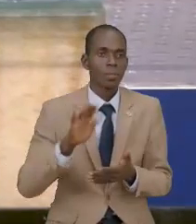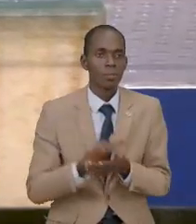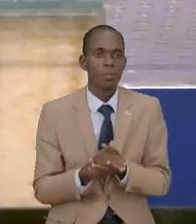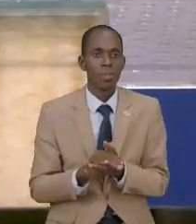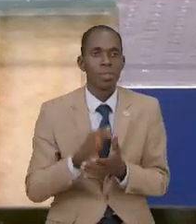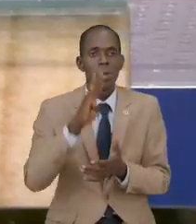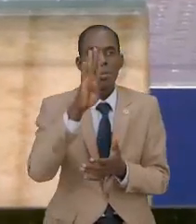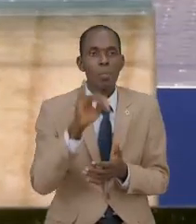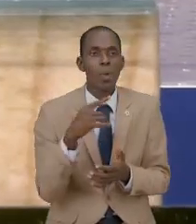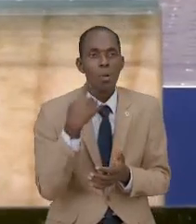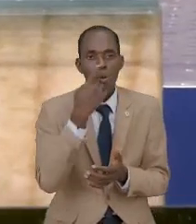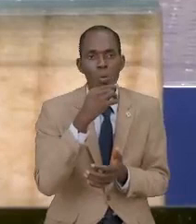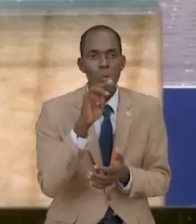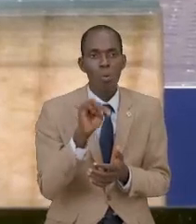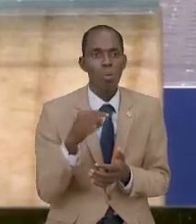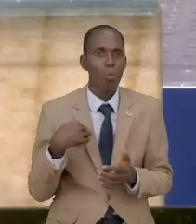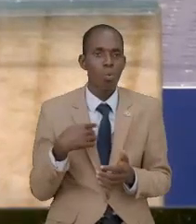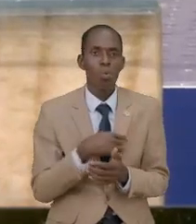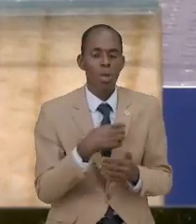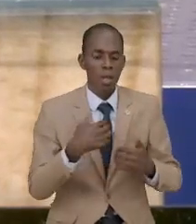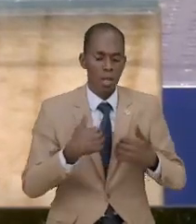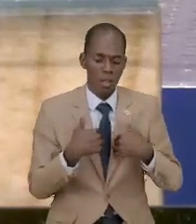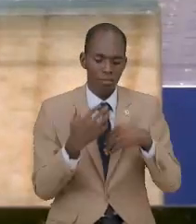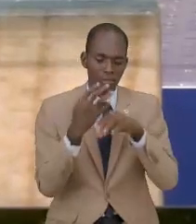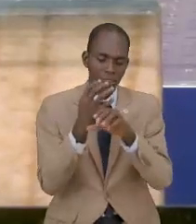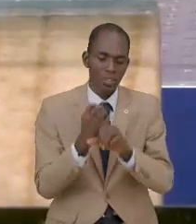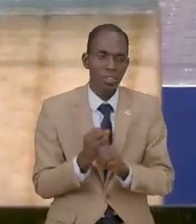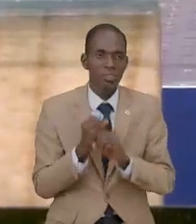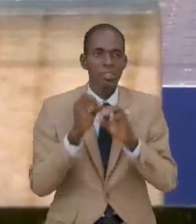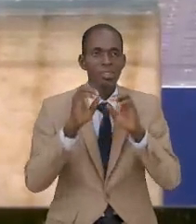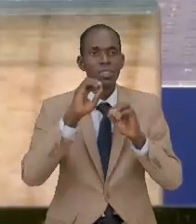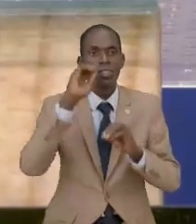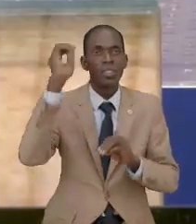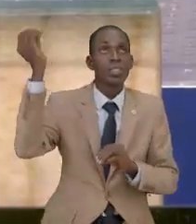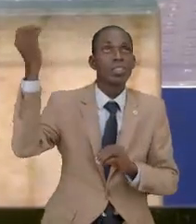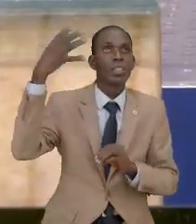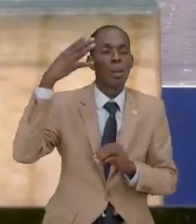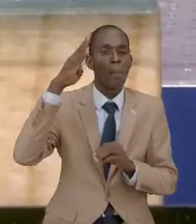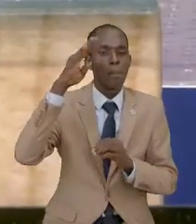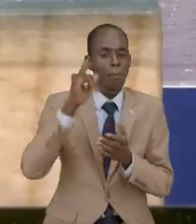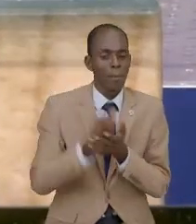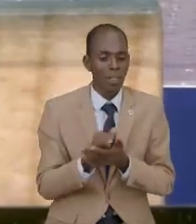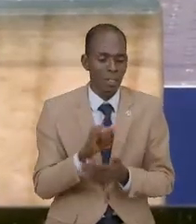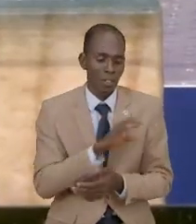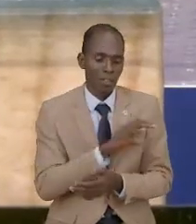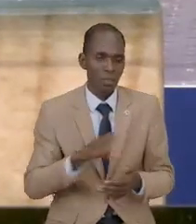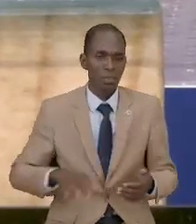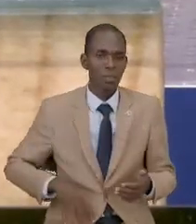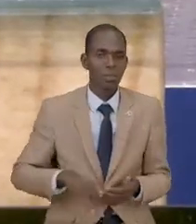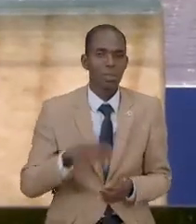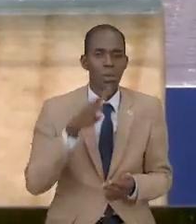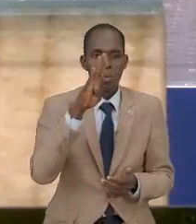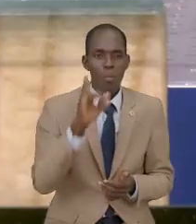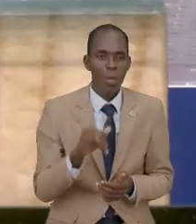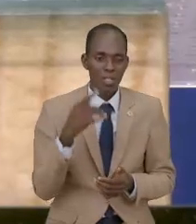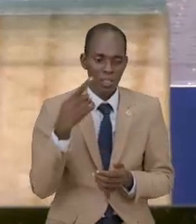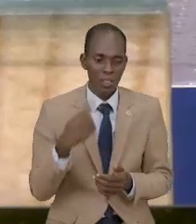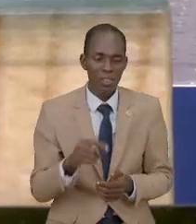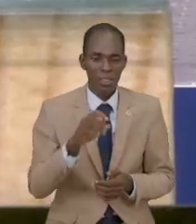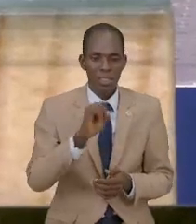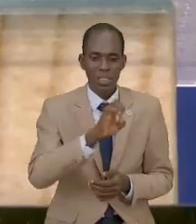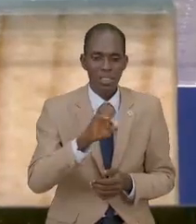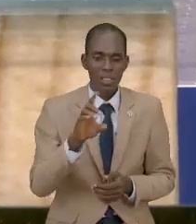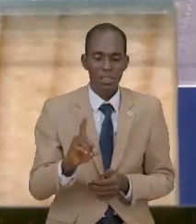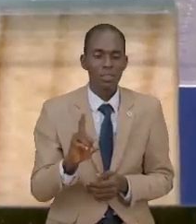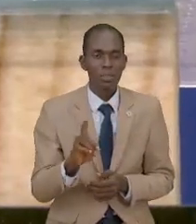by whom we have received grace by that Christ, by the seed, by